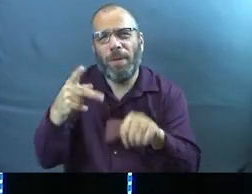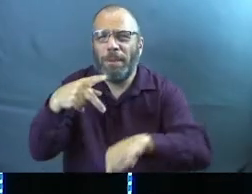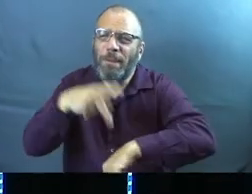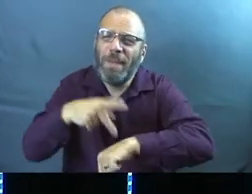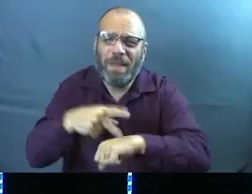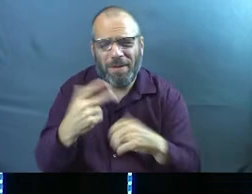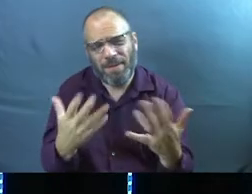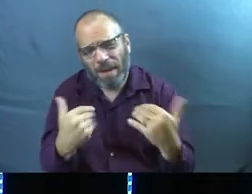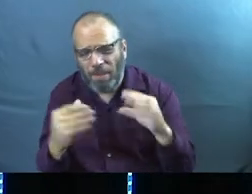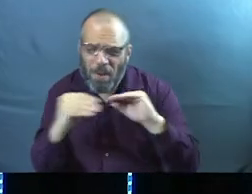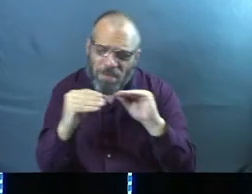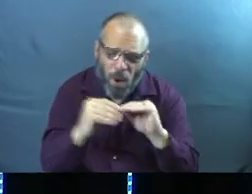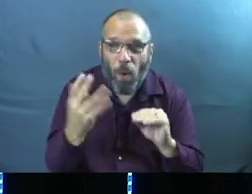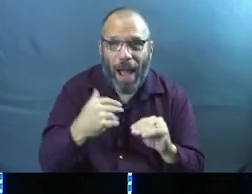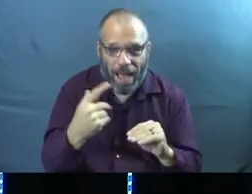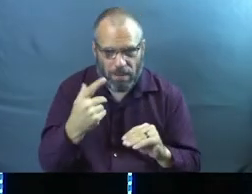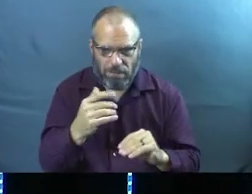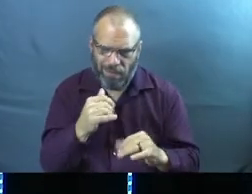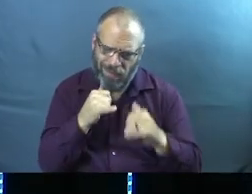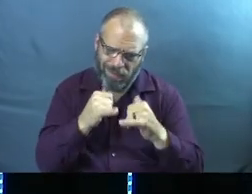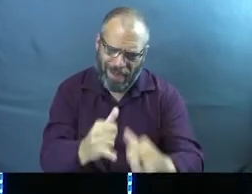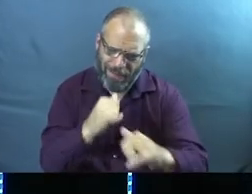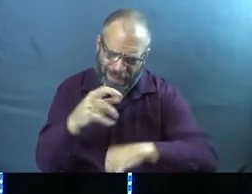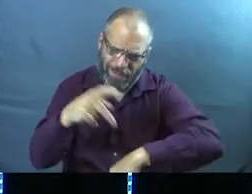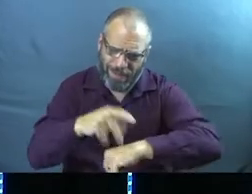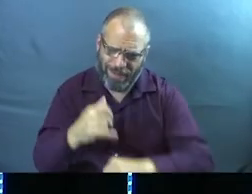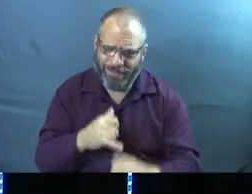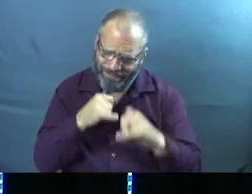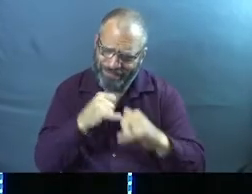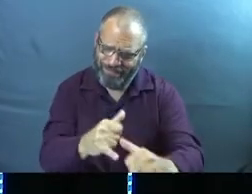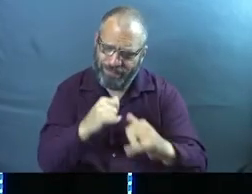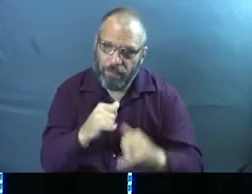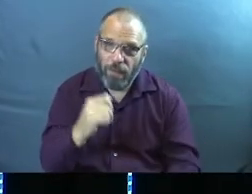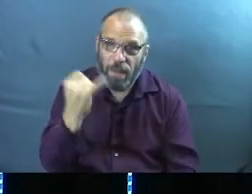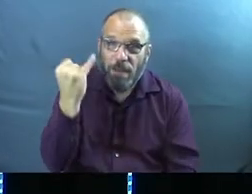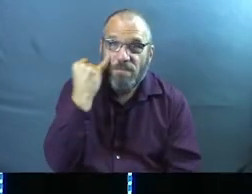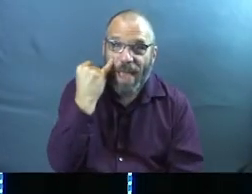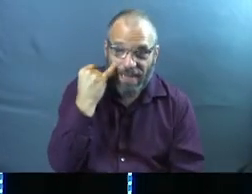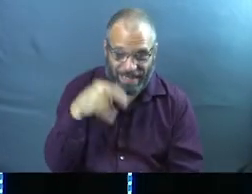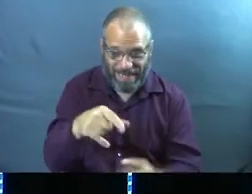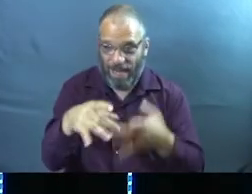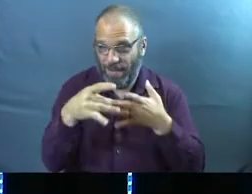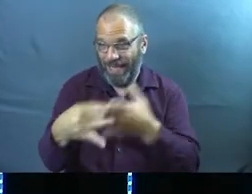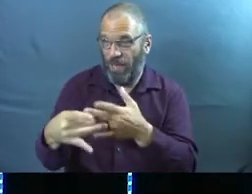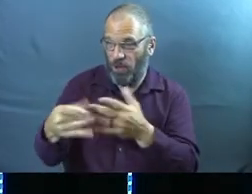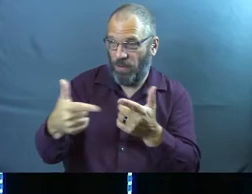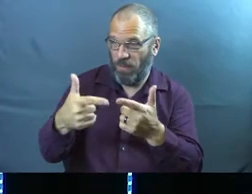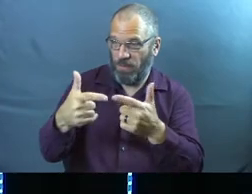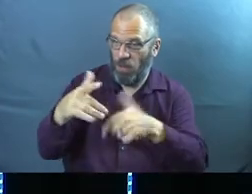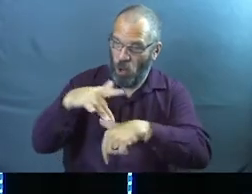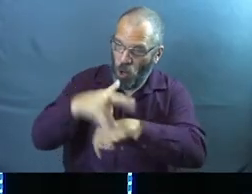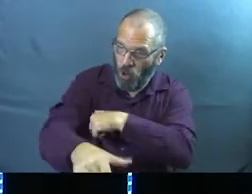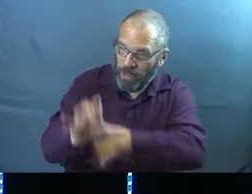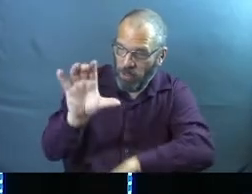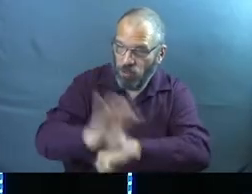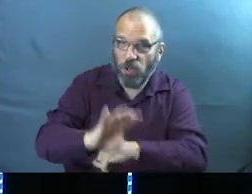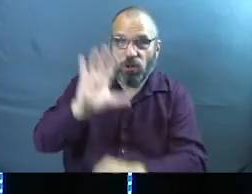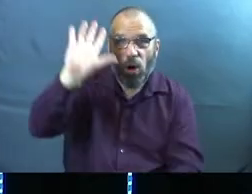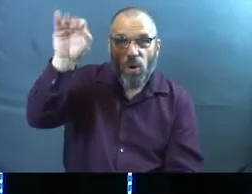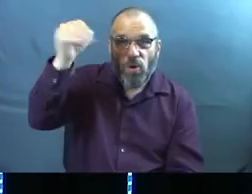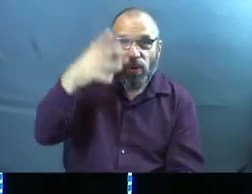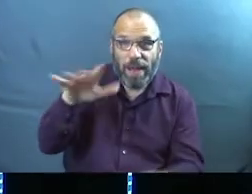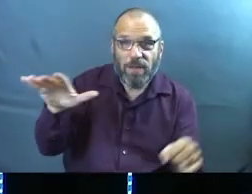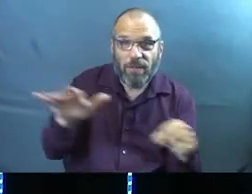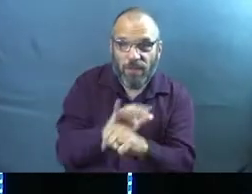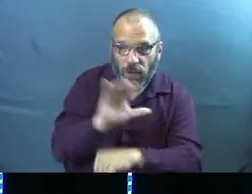want to hear more about Peter because we see ourselves in Peter. And can you imagine him as the leader of the early church? Do you know how much grace filled